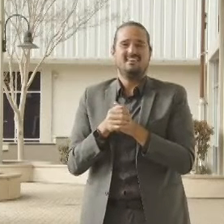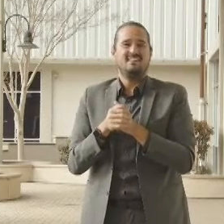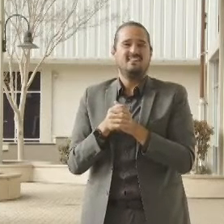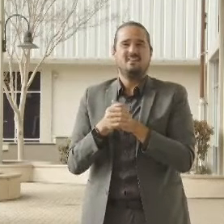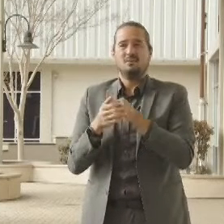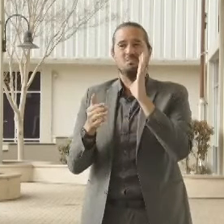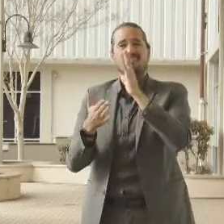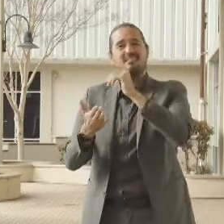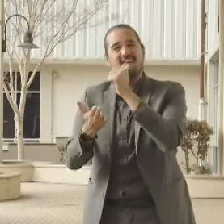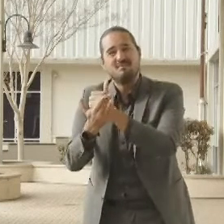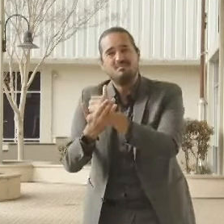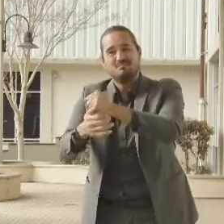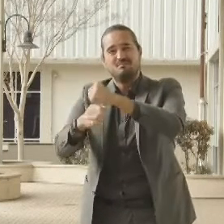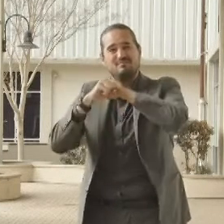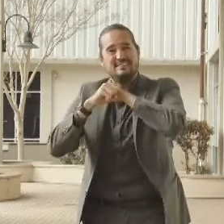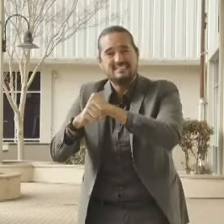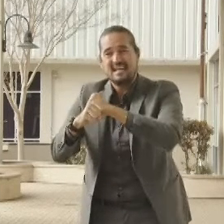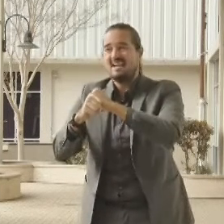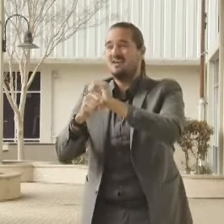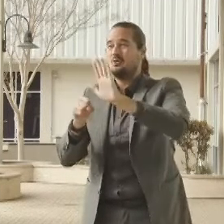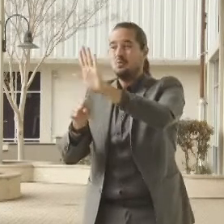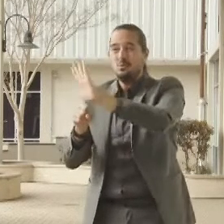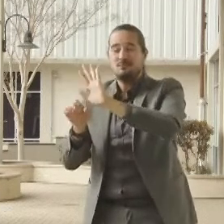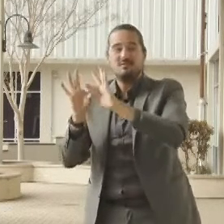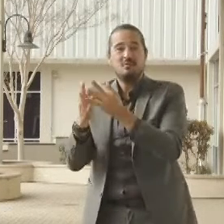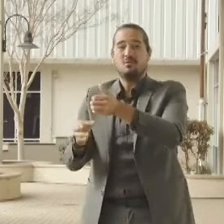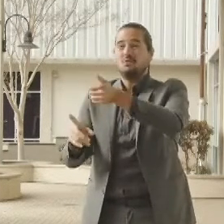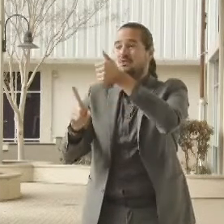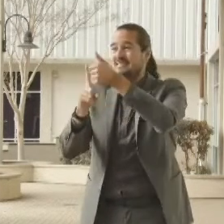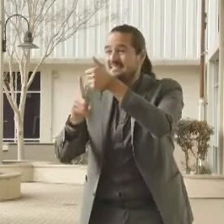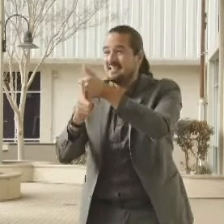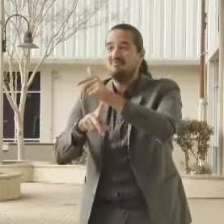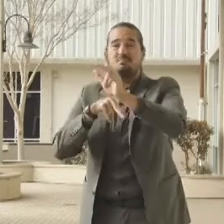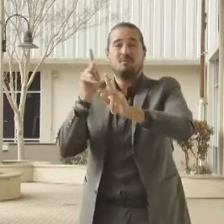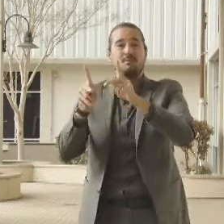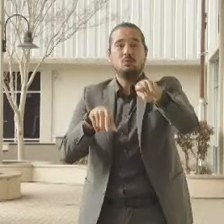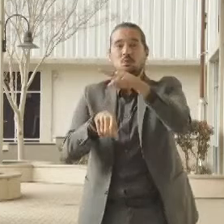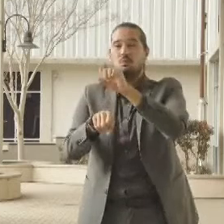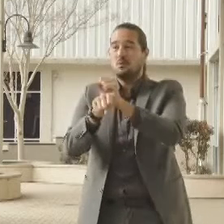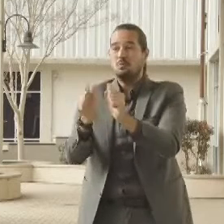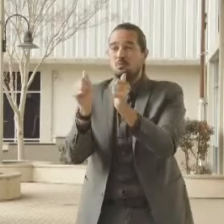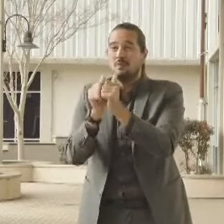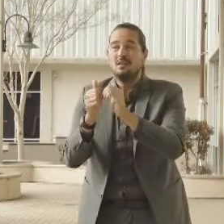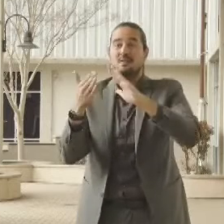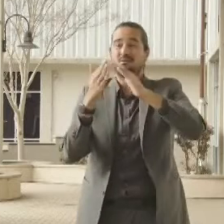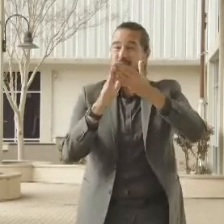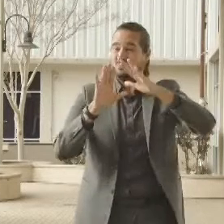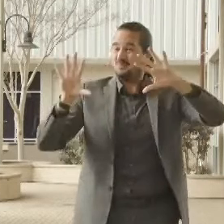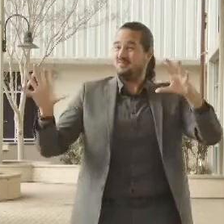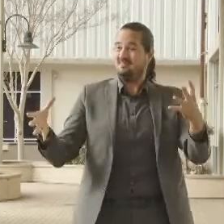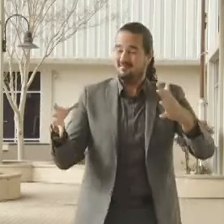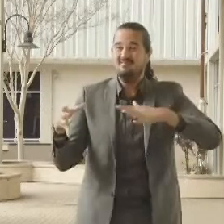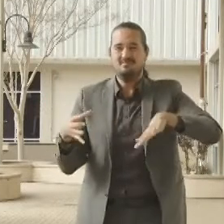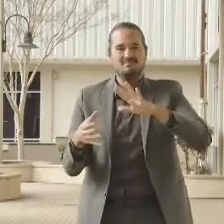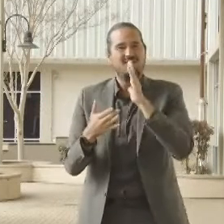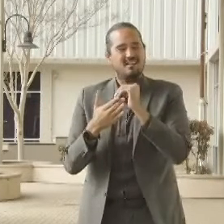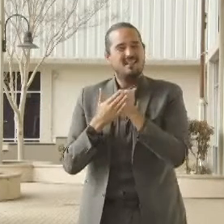their families, for those that they serve, and for our broader community. And that's why that order is in place. KTVU?